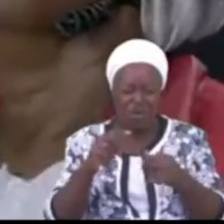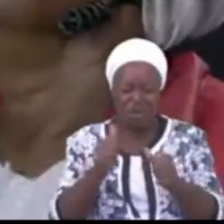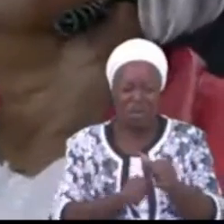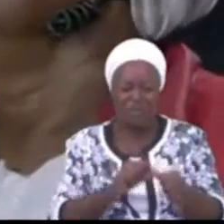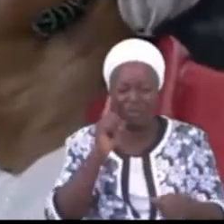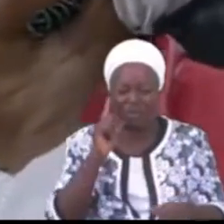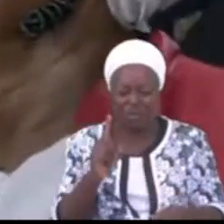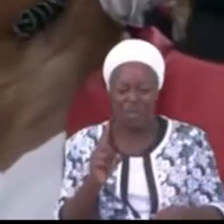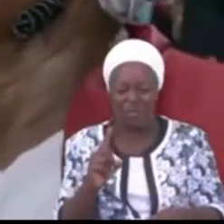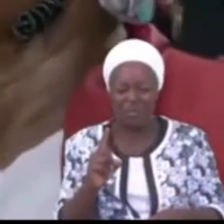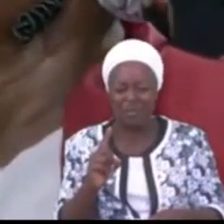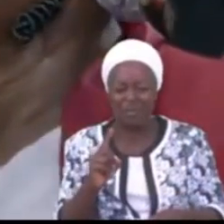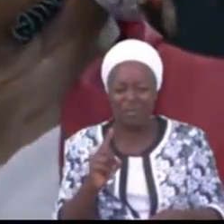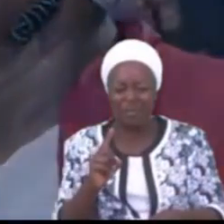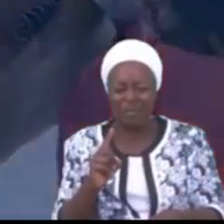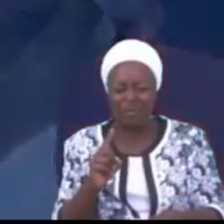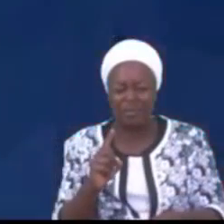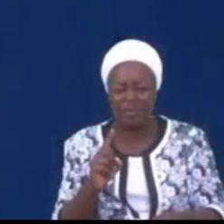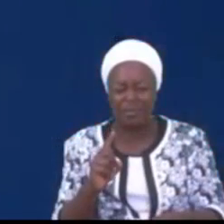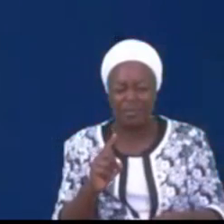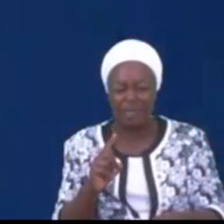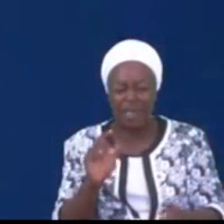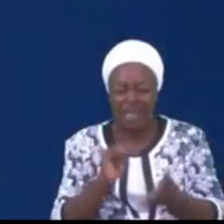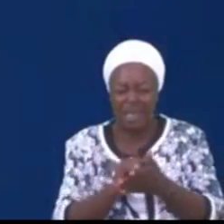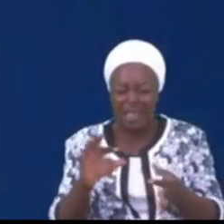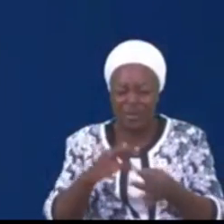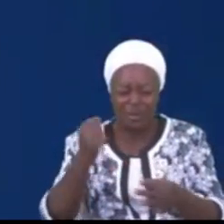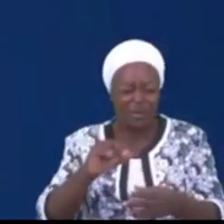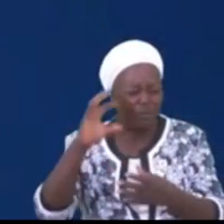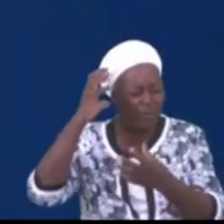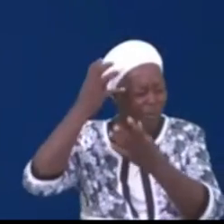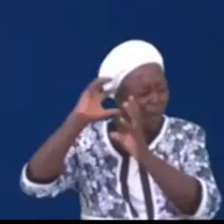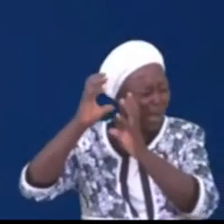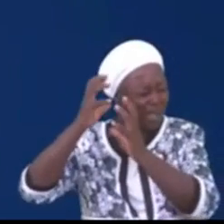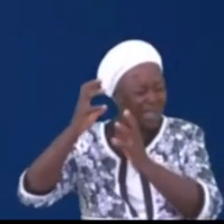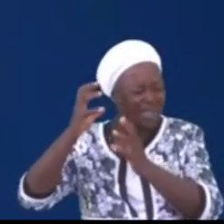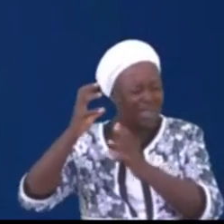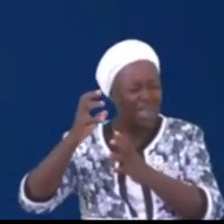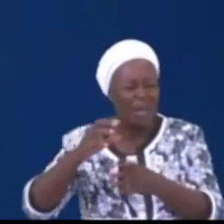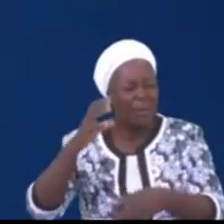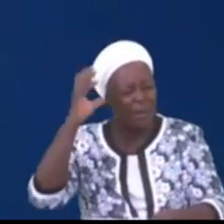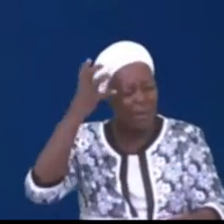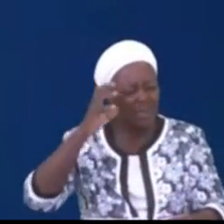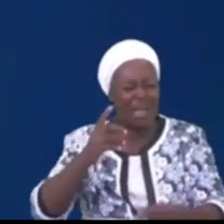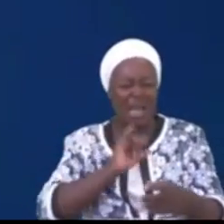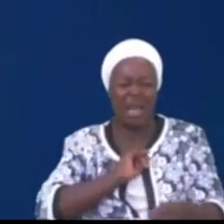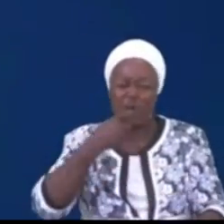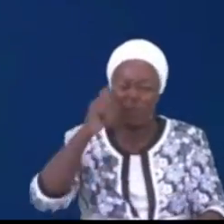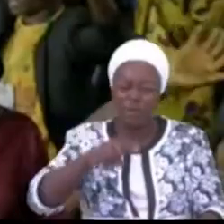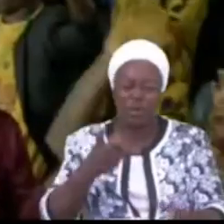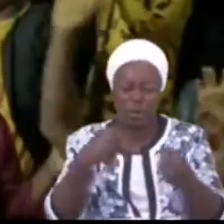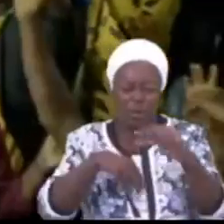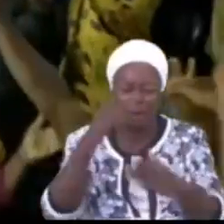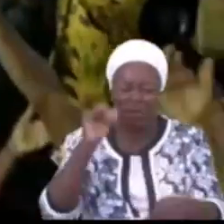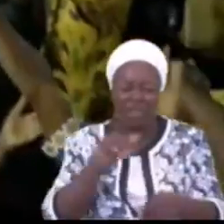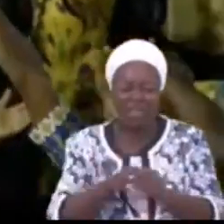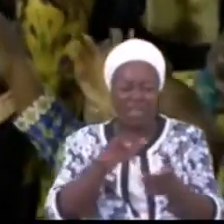everyone. That spirit of madness, I command you, come out in Jesus'